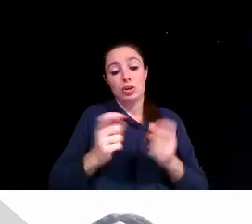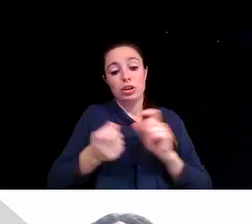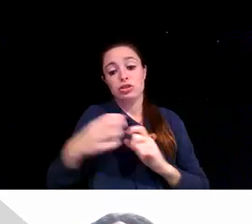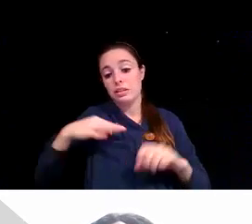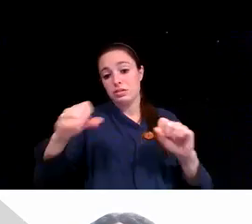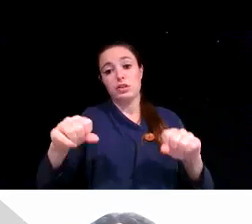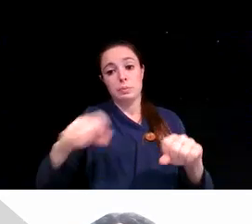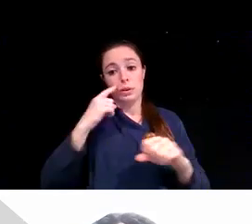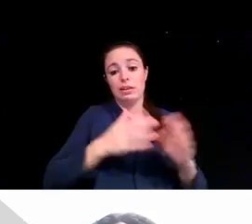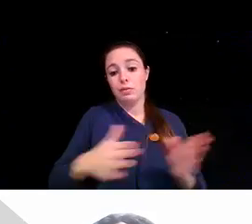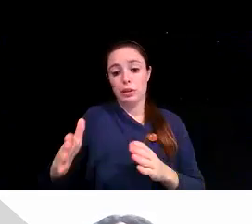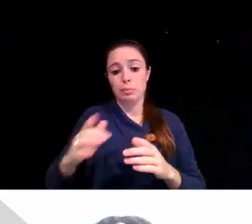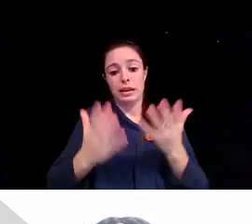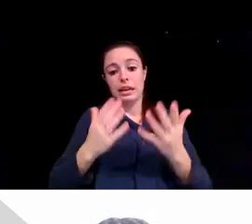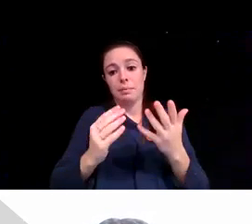reported changes.